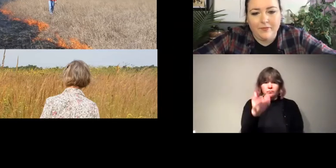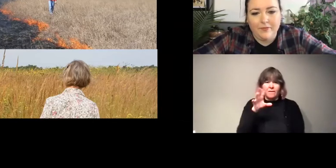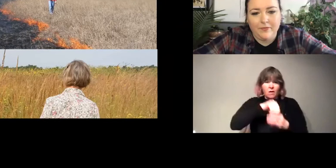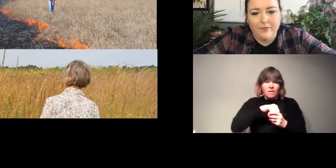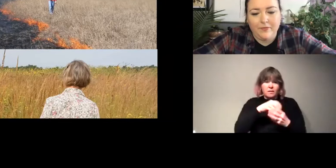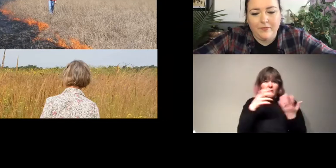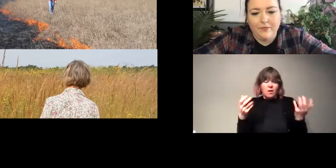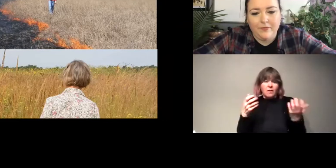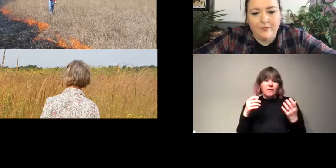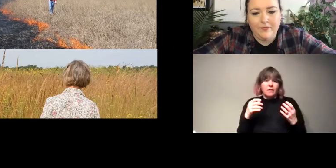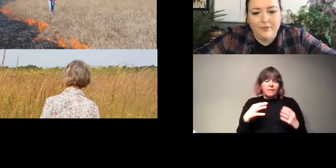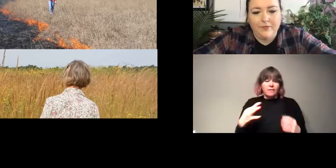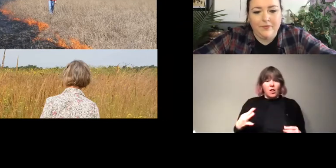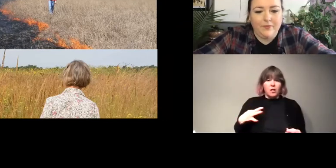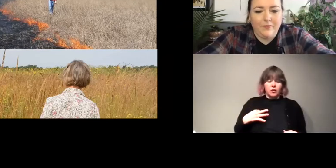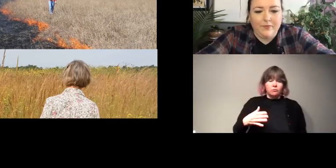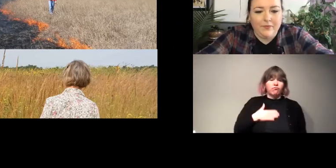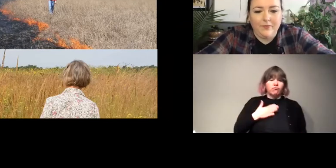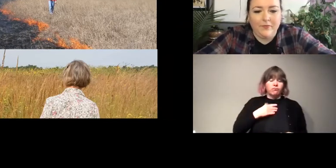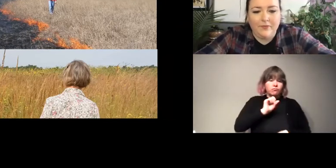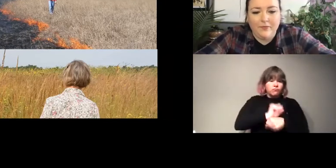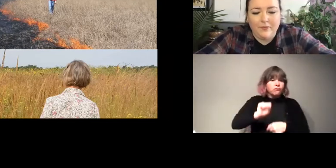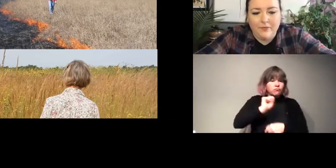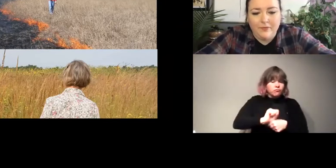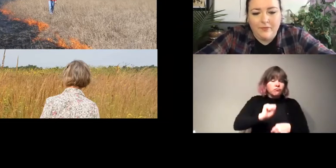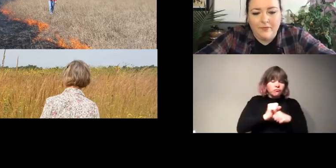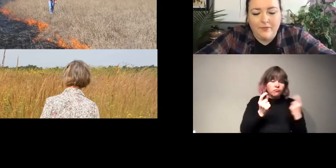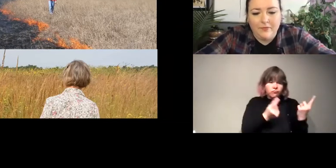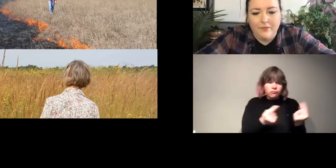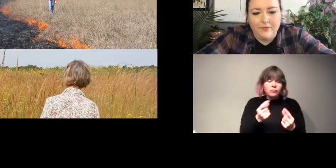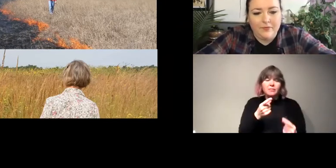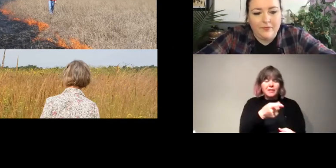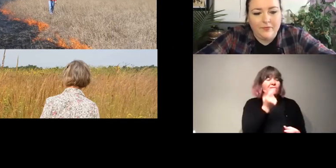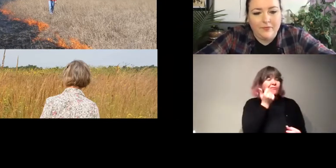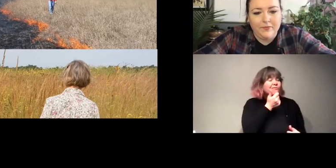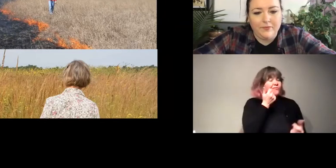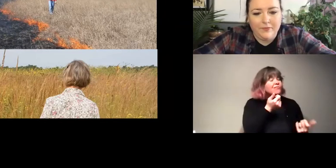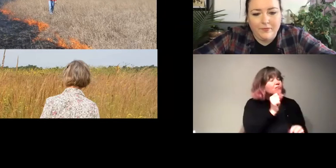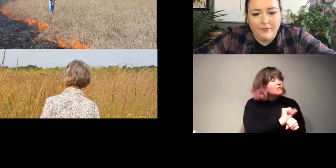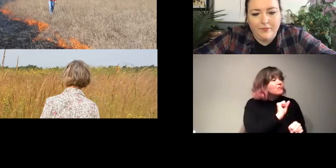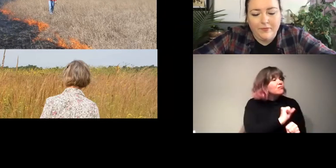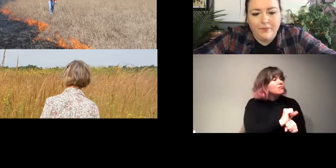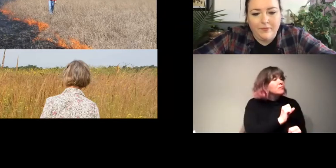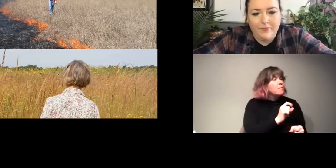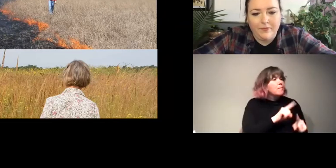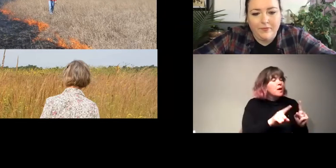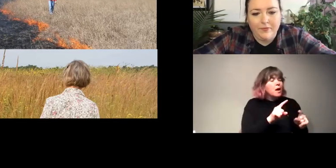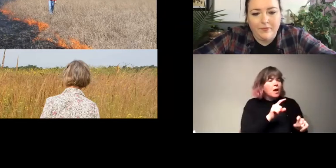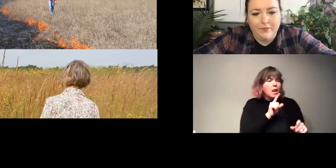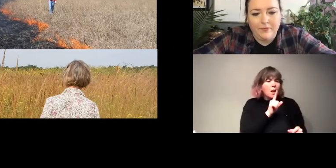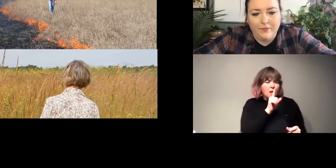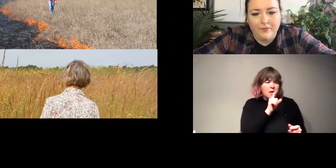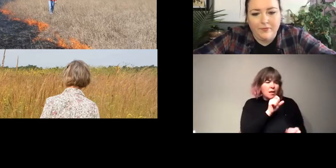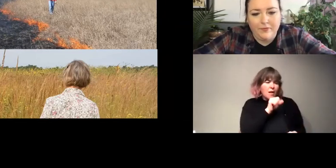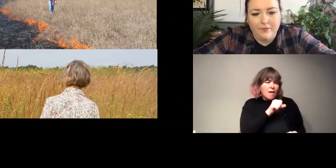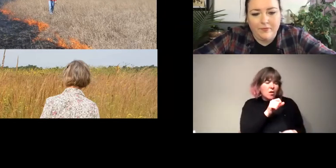of volunteer labor, people who have day jobs and do other things. And just for the love of their local landscape,